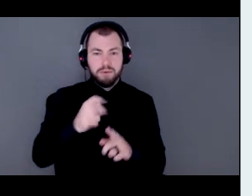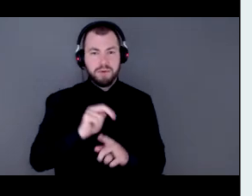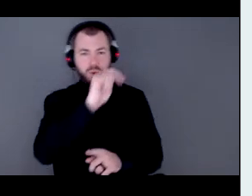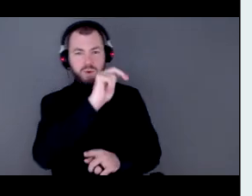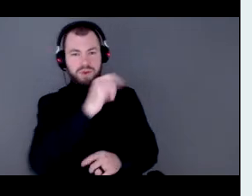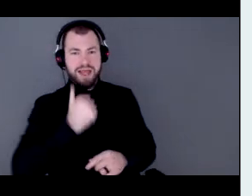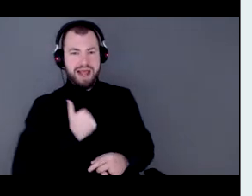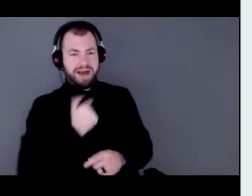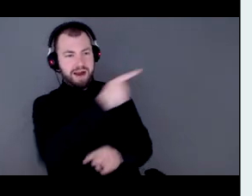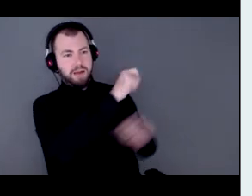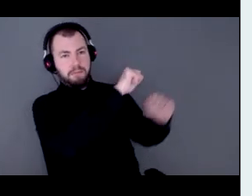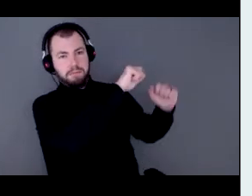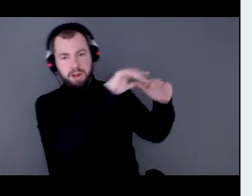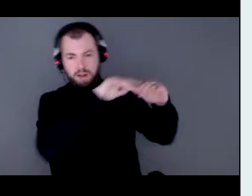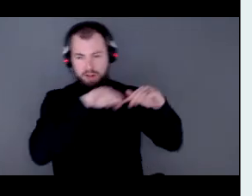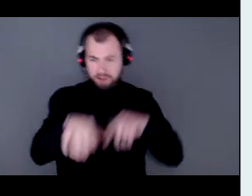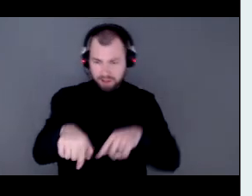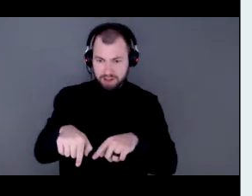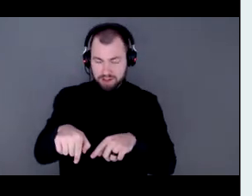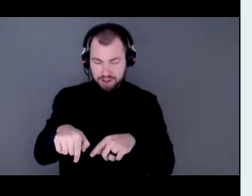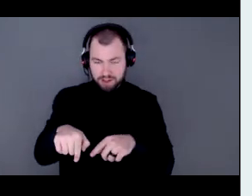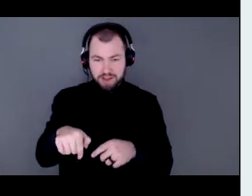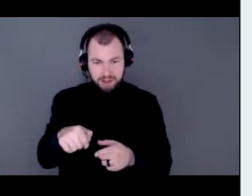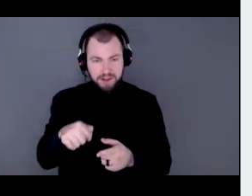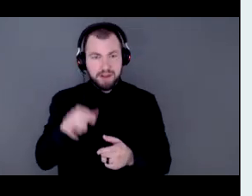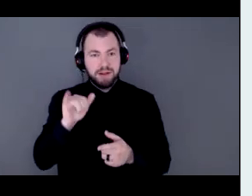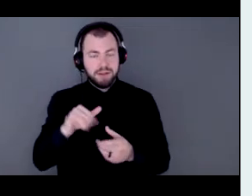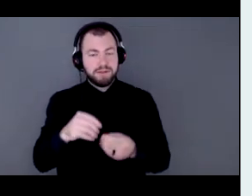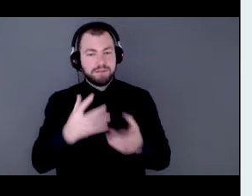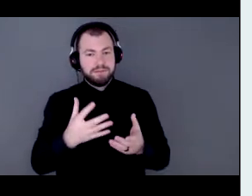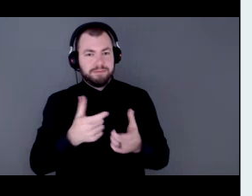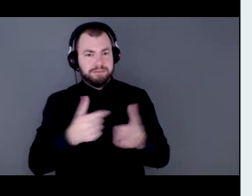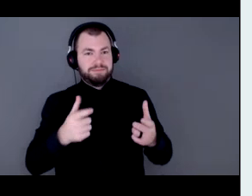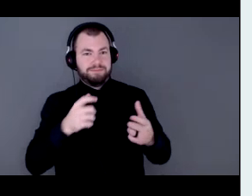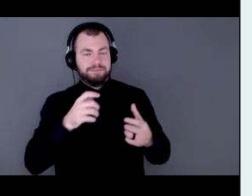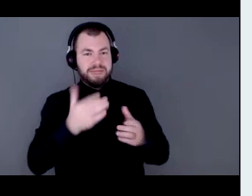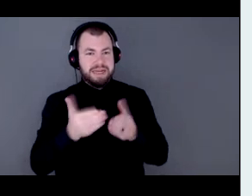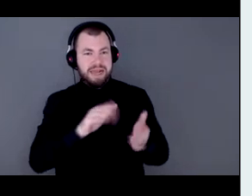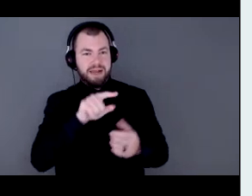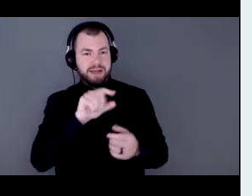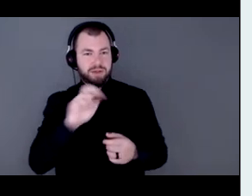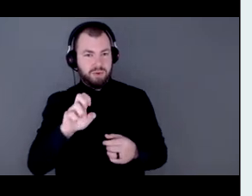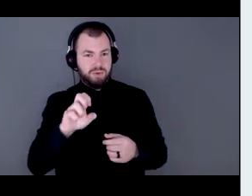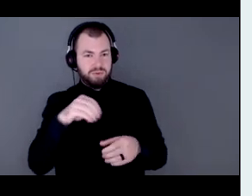This also contributes to our large dead zone in the Gulf of Mexico. So